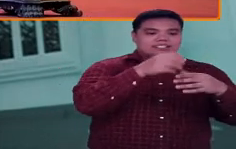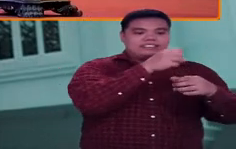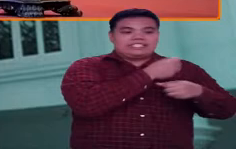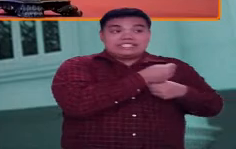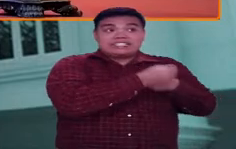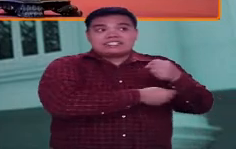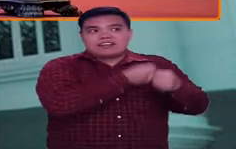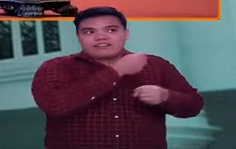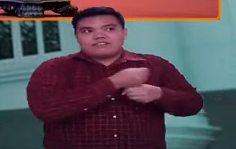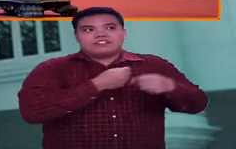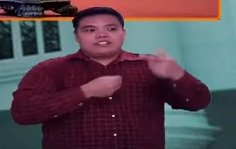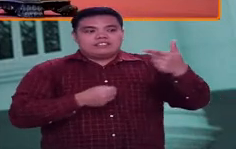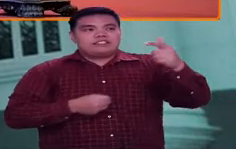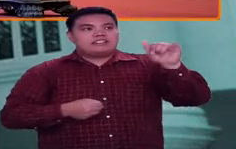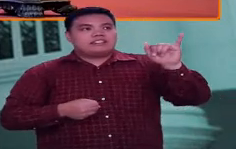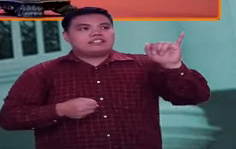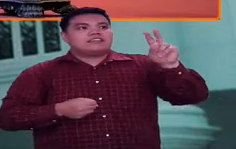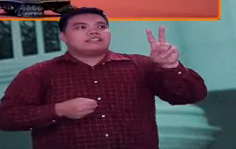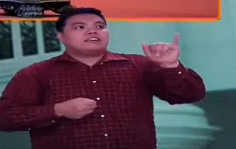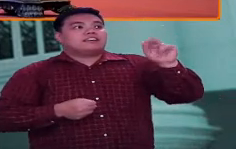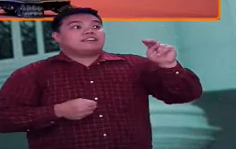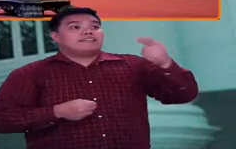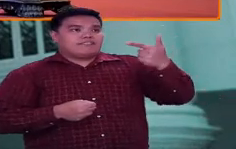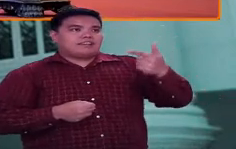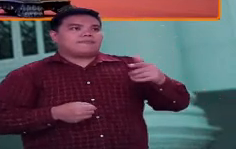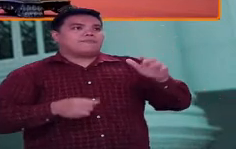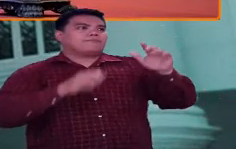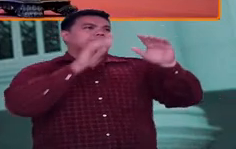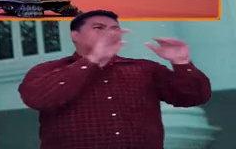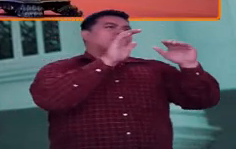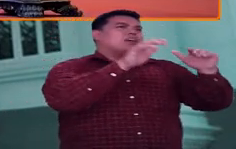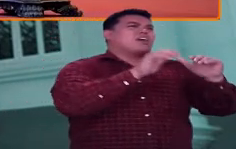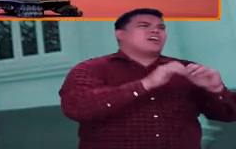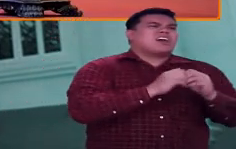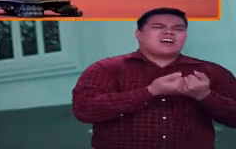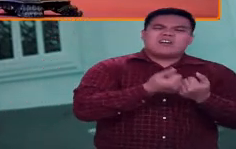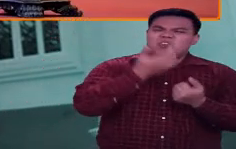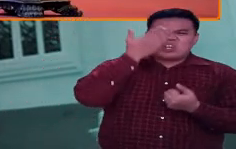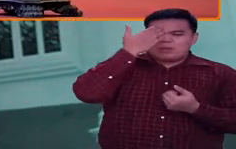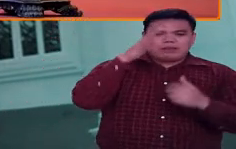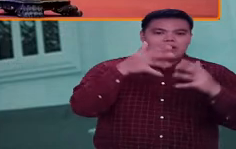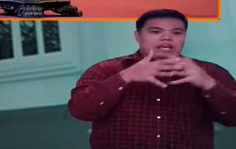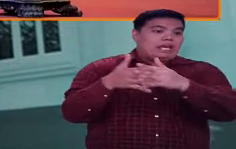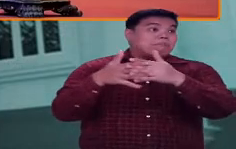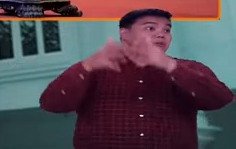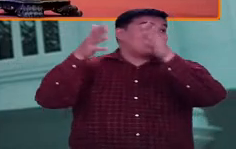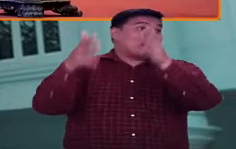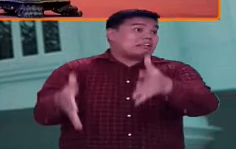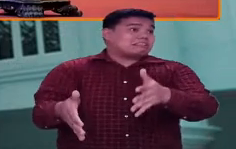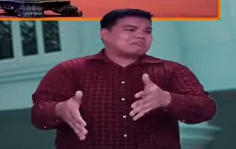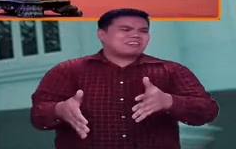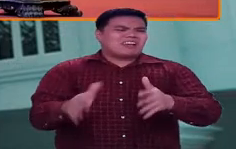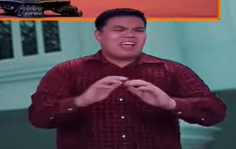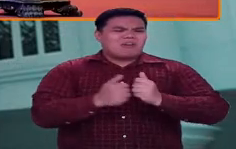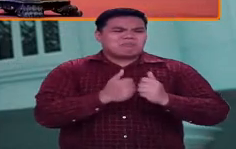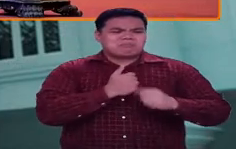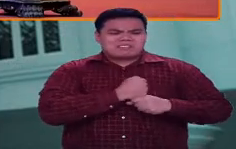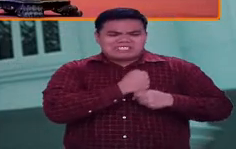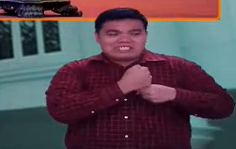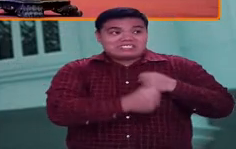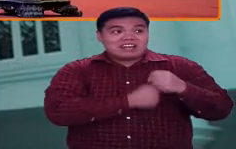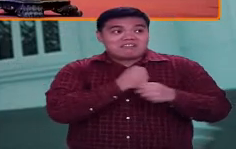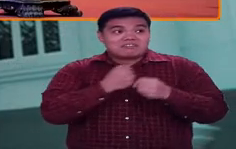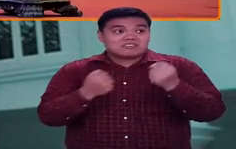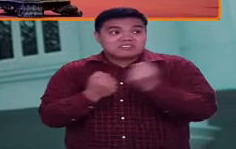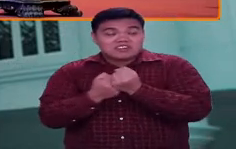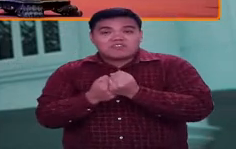I tell the people in America, I wonder how many Americans are really giving sacrificially. I know there are some.